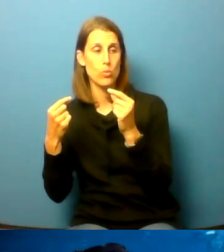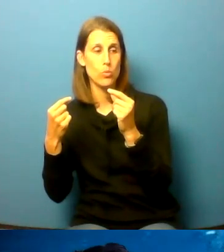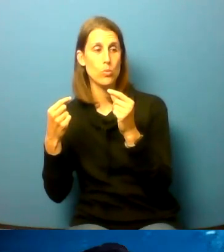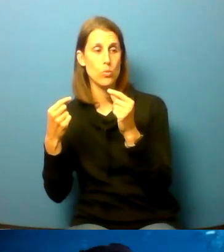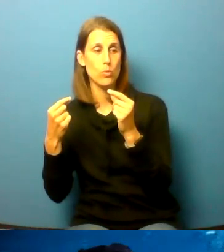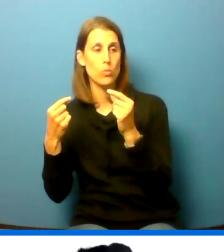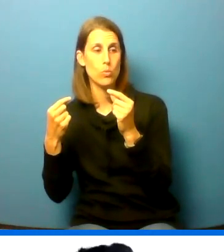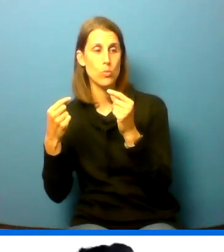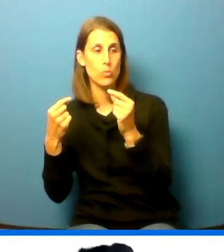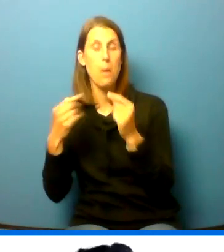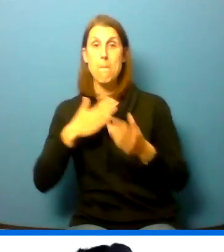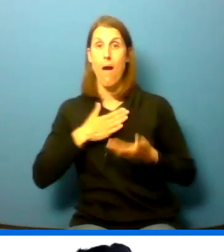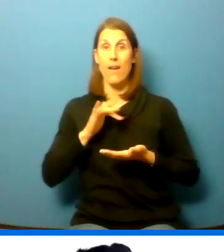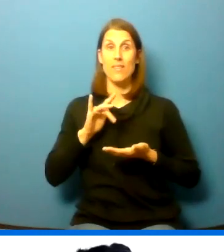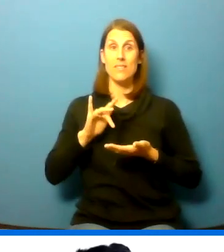your device page